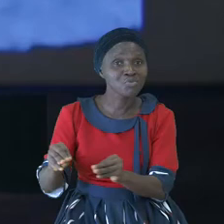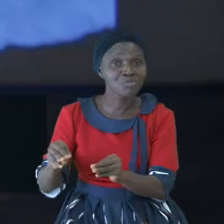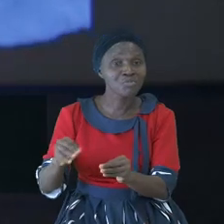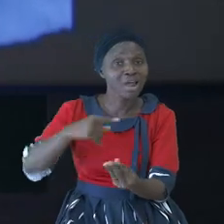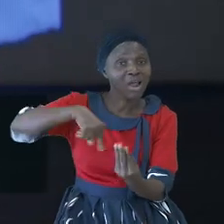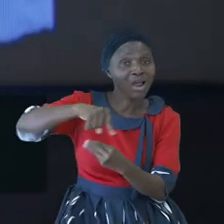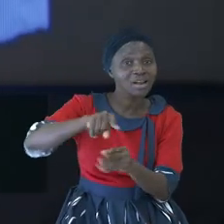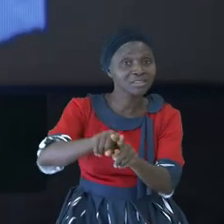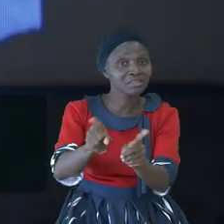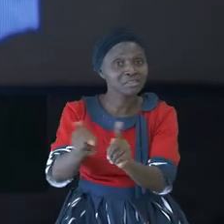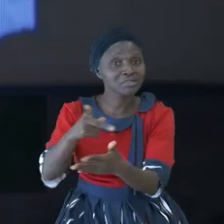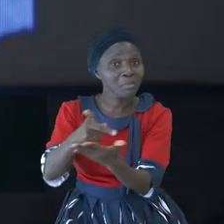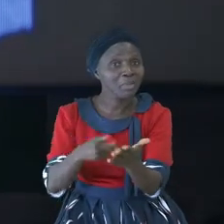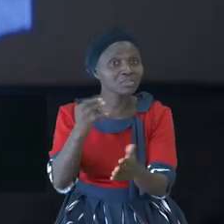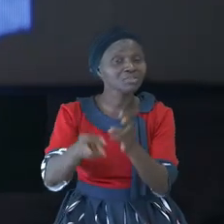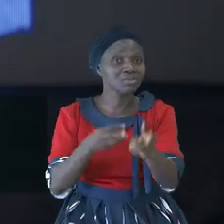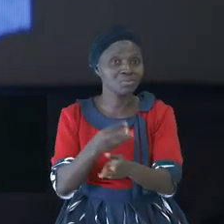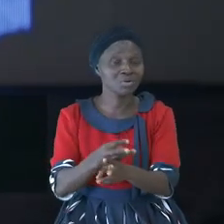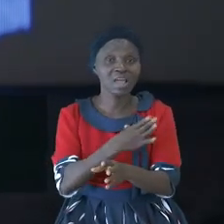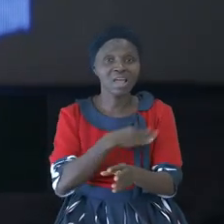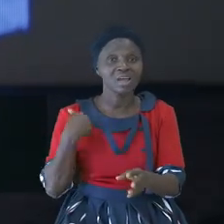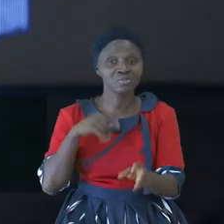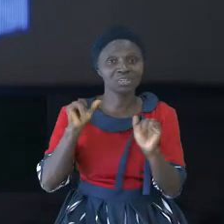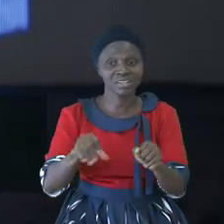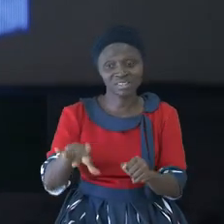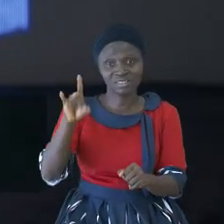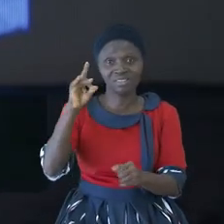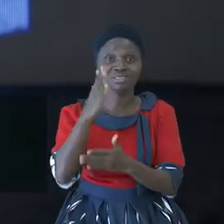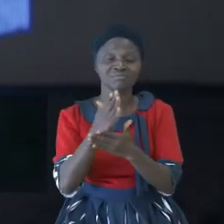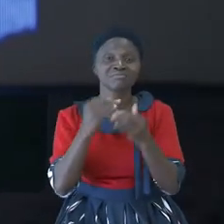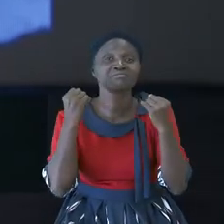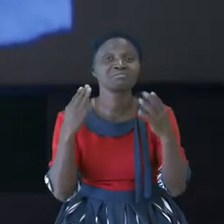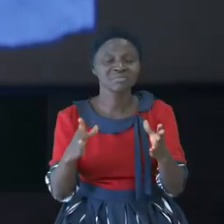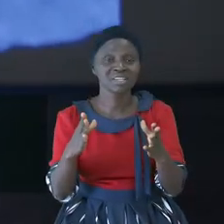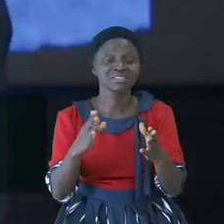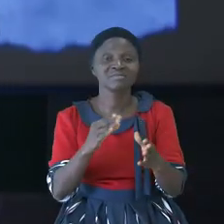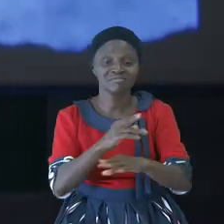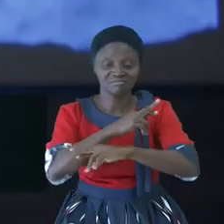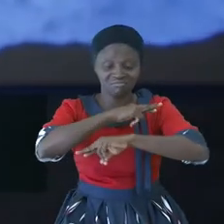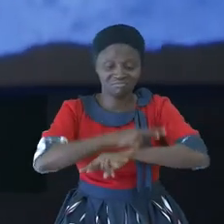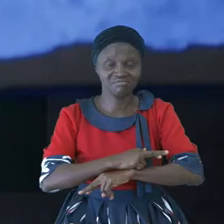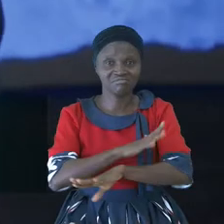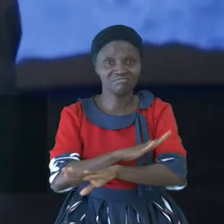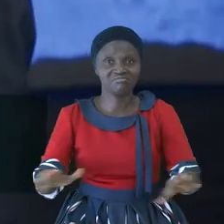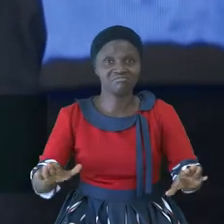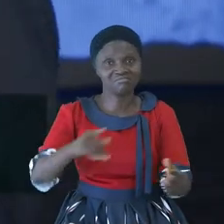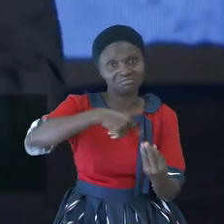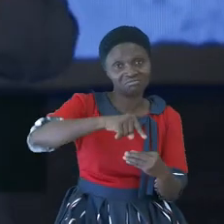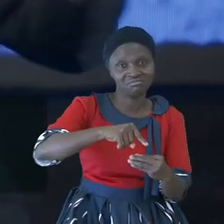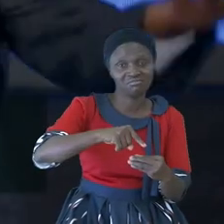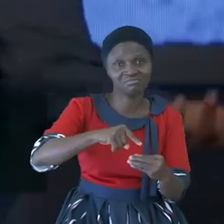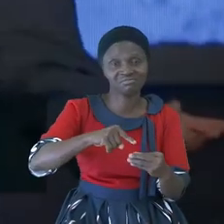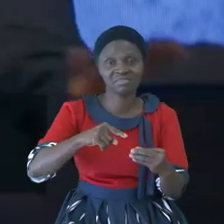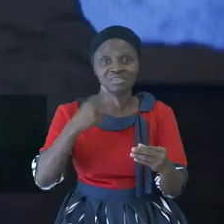we see restlessness all around, insecurity all around, and we see violence all